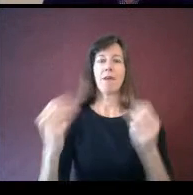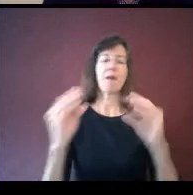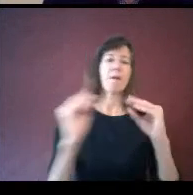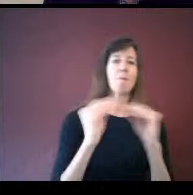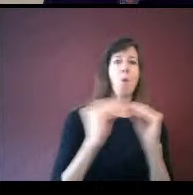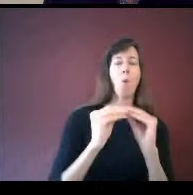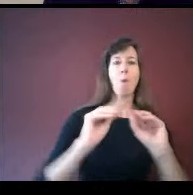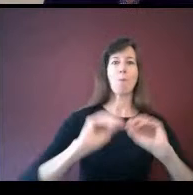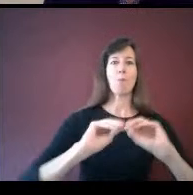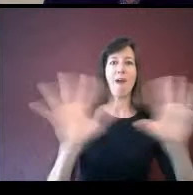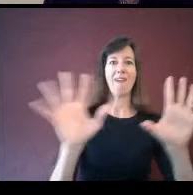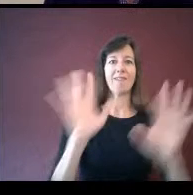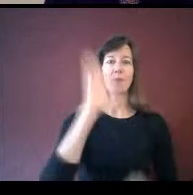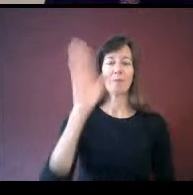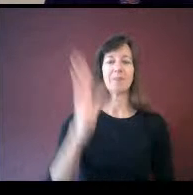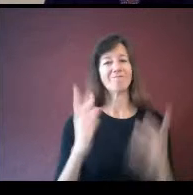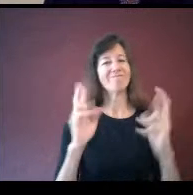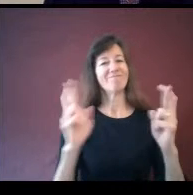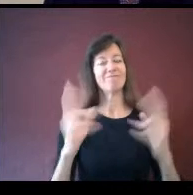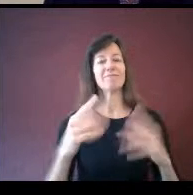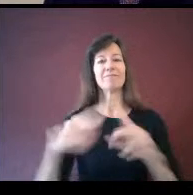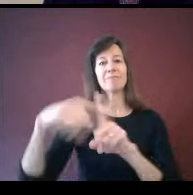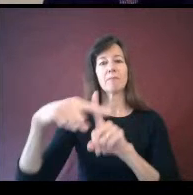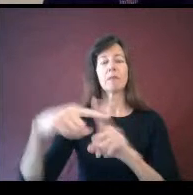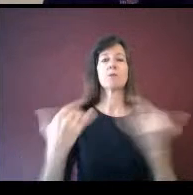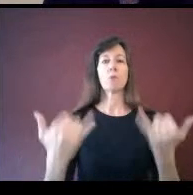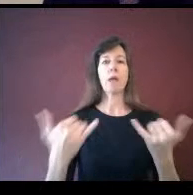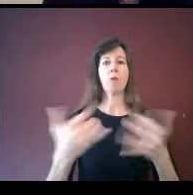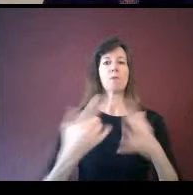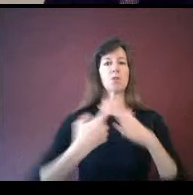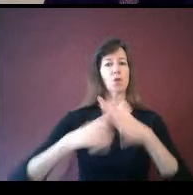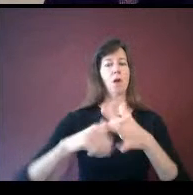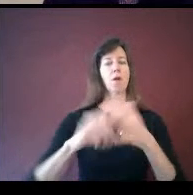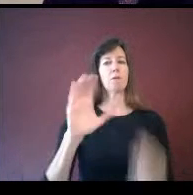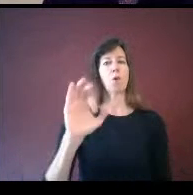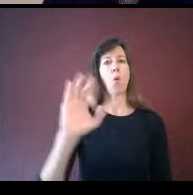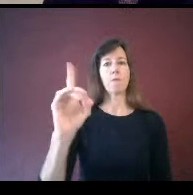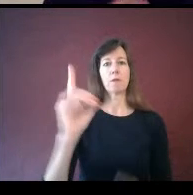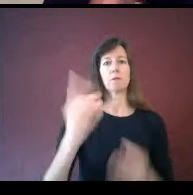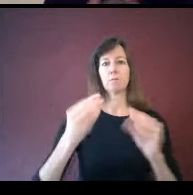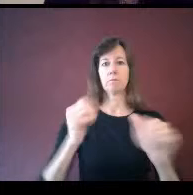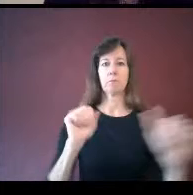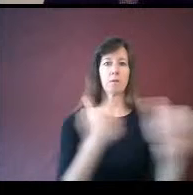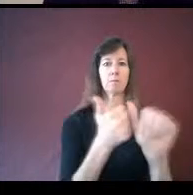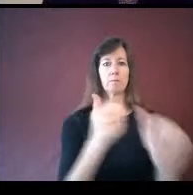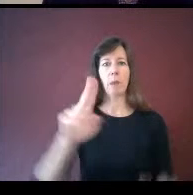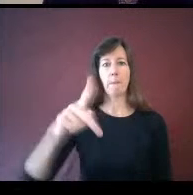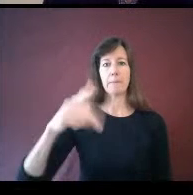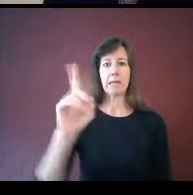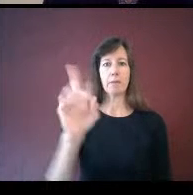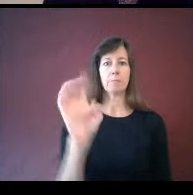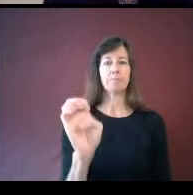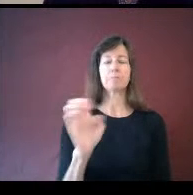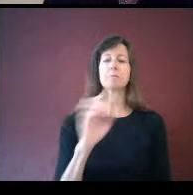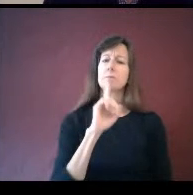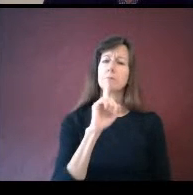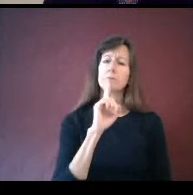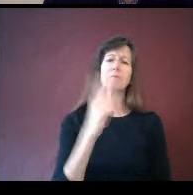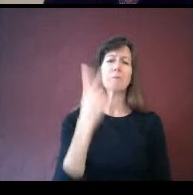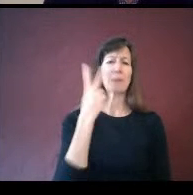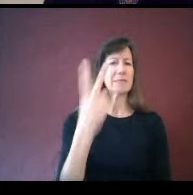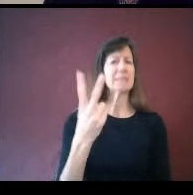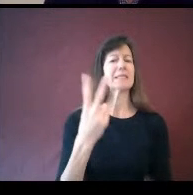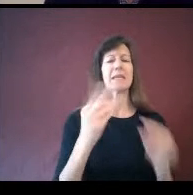ado, we'll dive into the COVID update. We are continuing to see significant spread of COVID-19 in